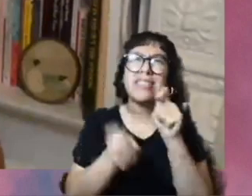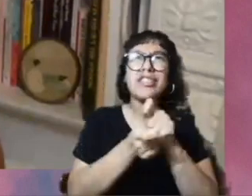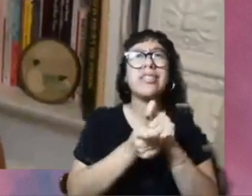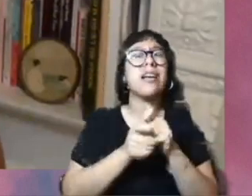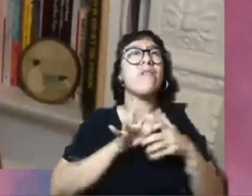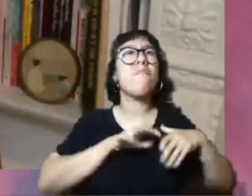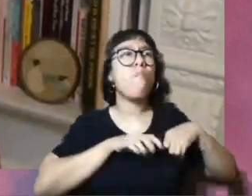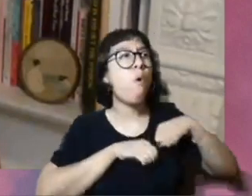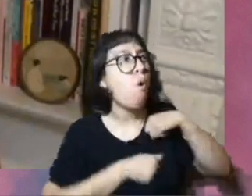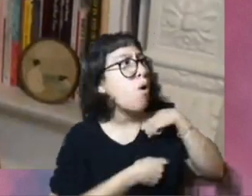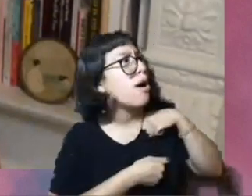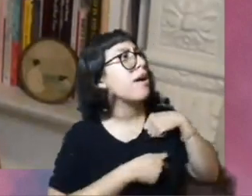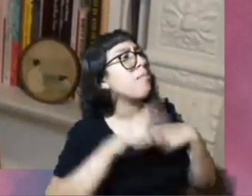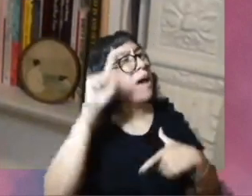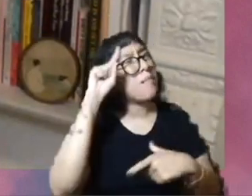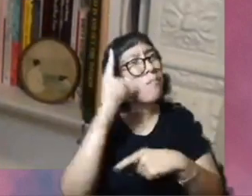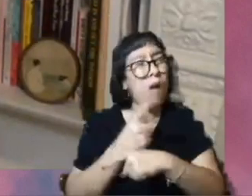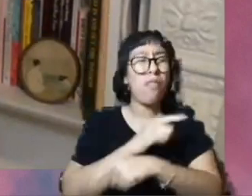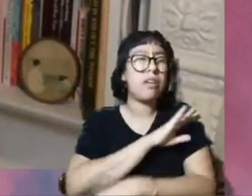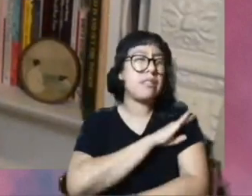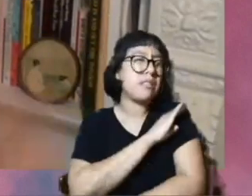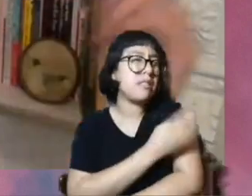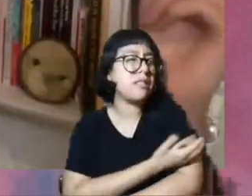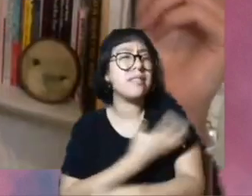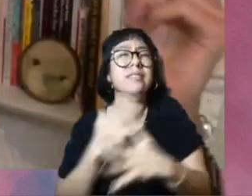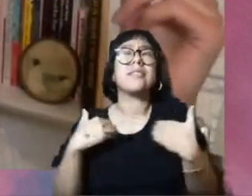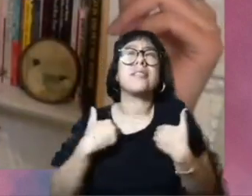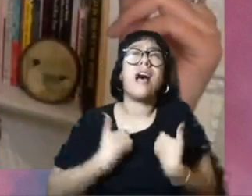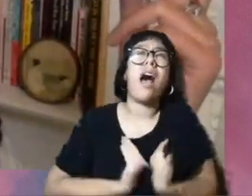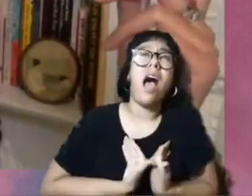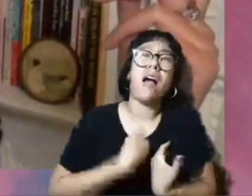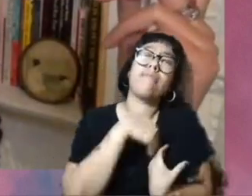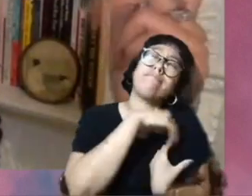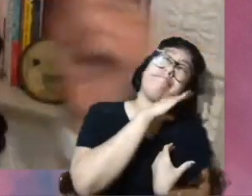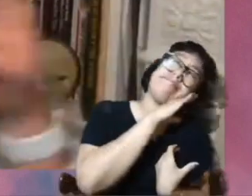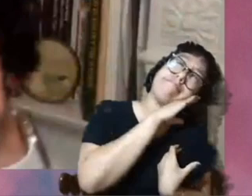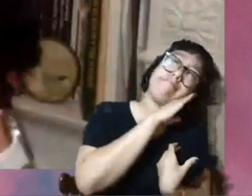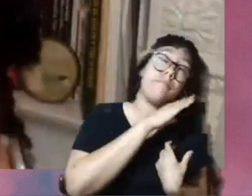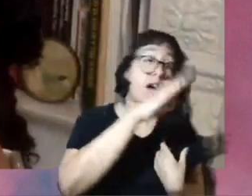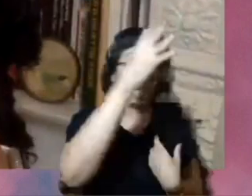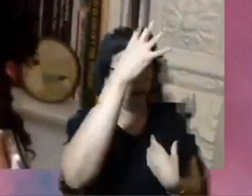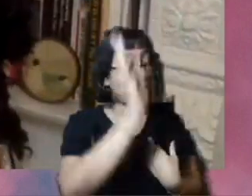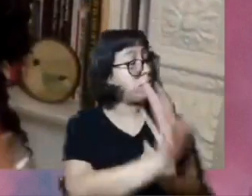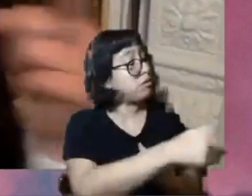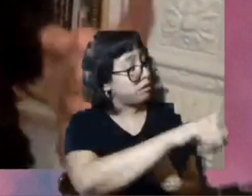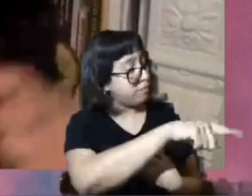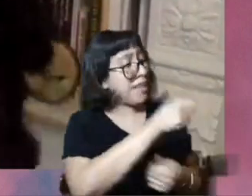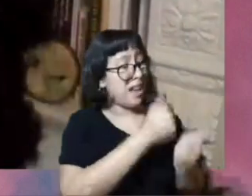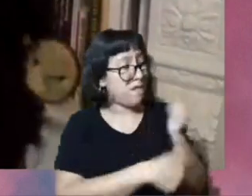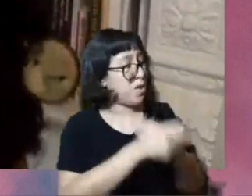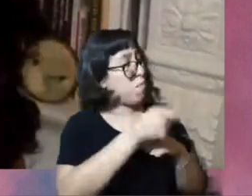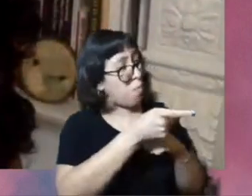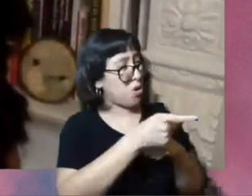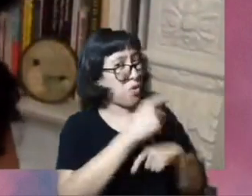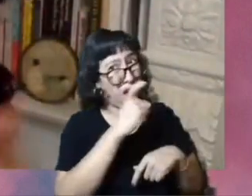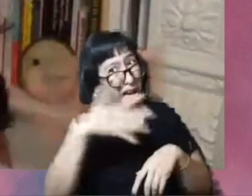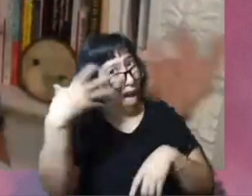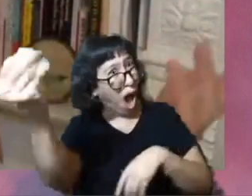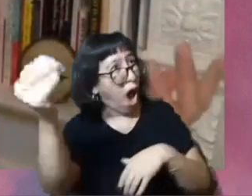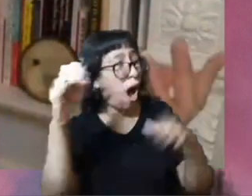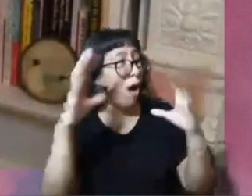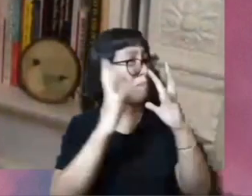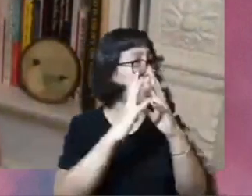my brother's tired muscles held to the pillow, my father used to tell him, for every moment you aren't playing